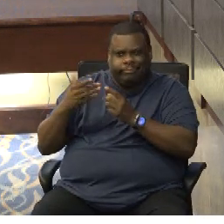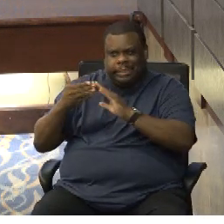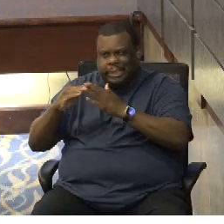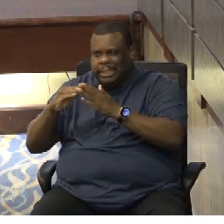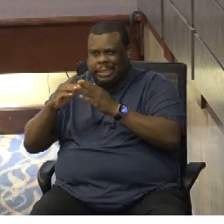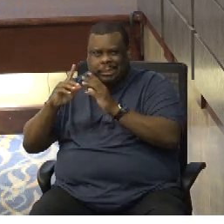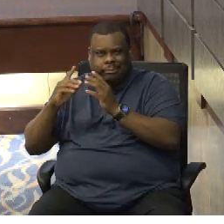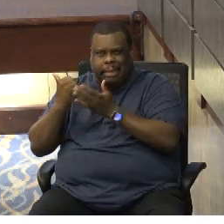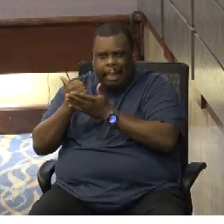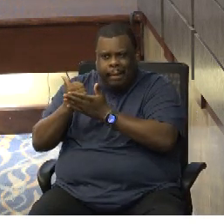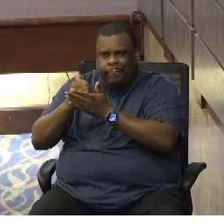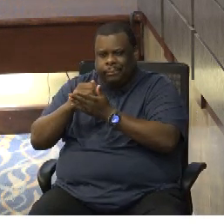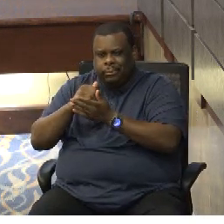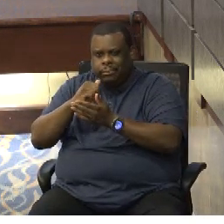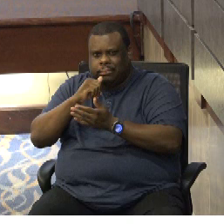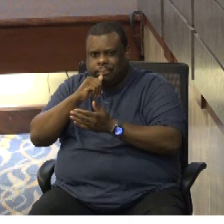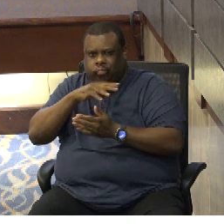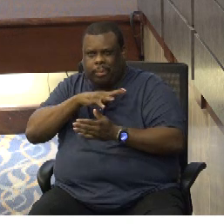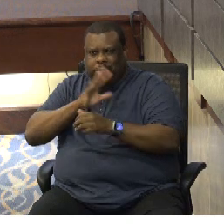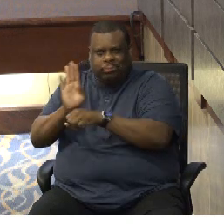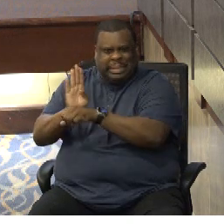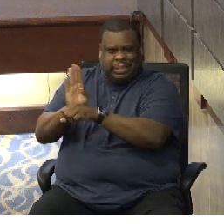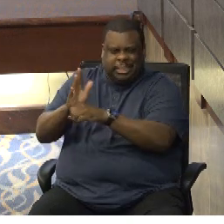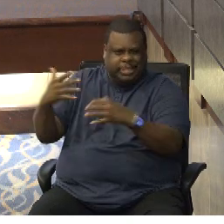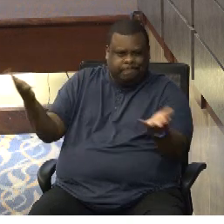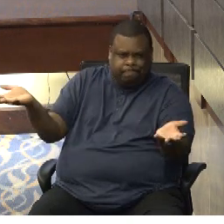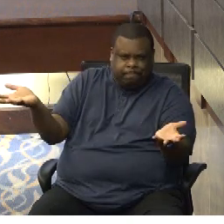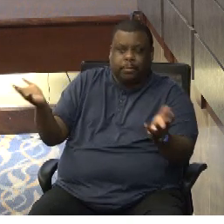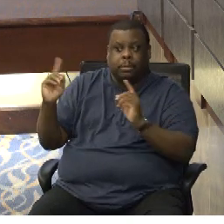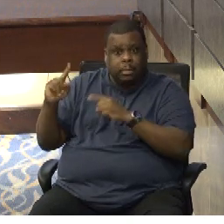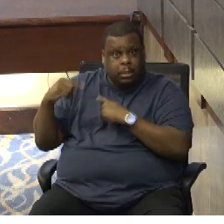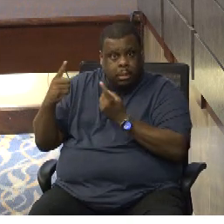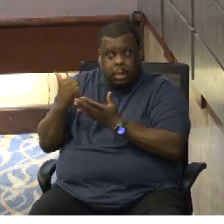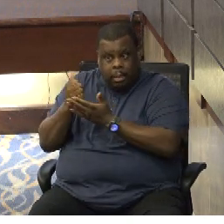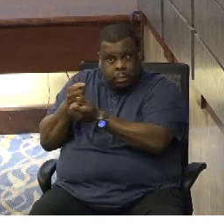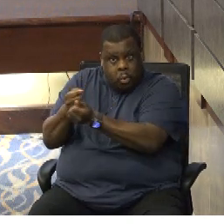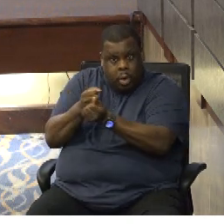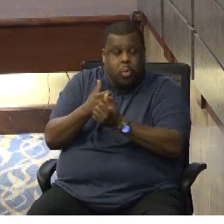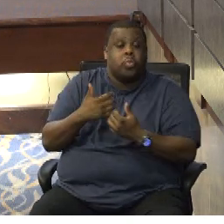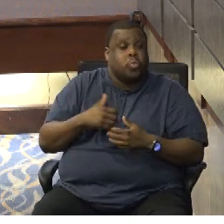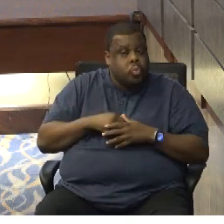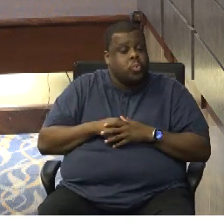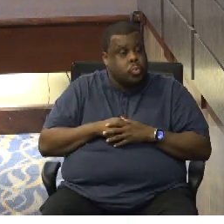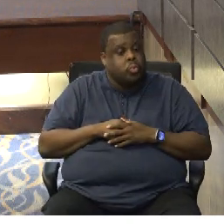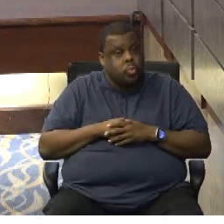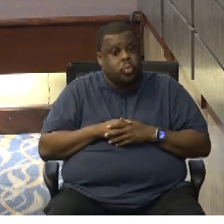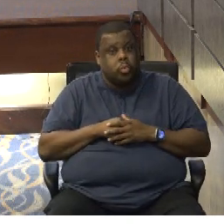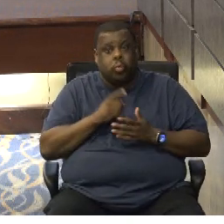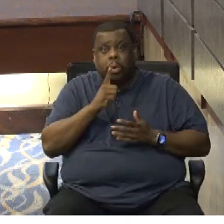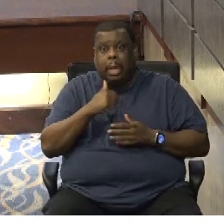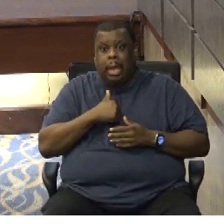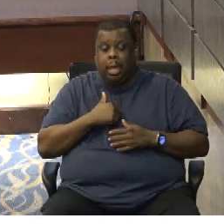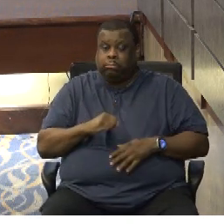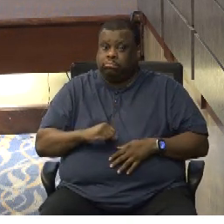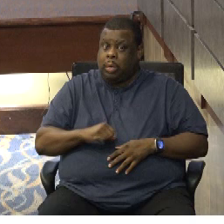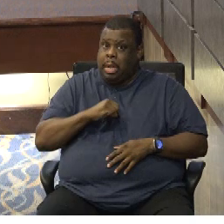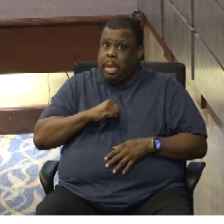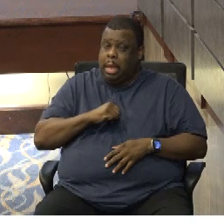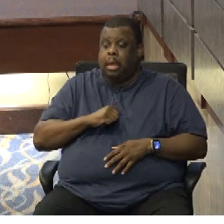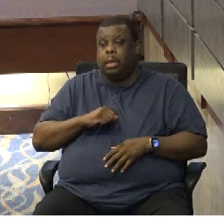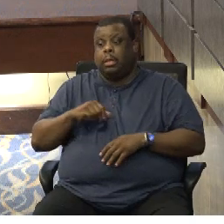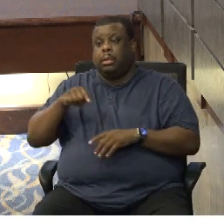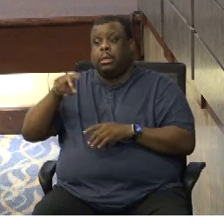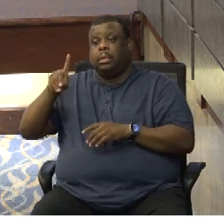think that that's really important, that this particular point is highlighted in time. I stand proud to say that District 1 was the